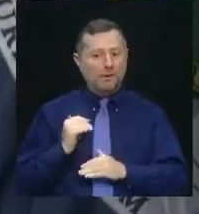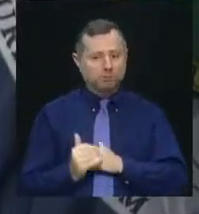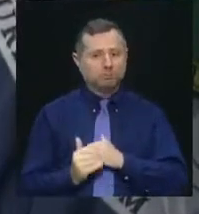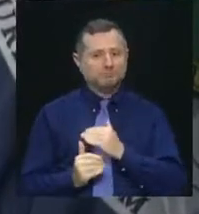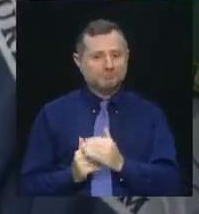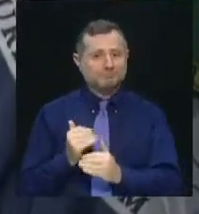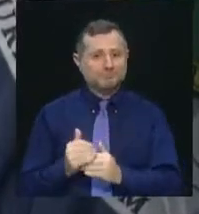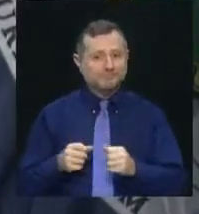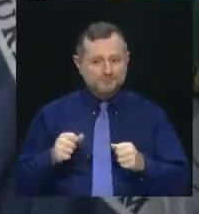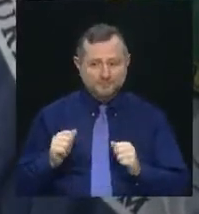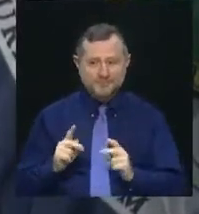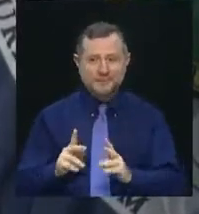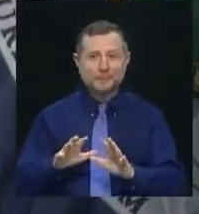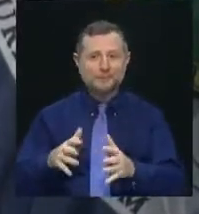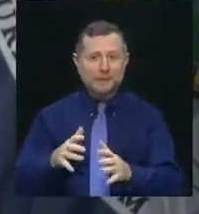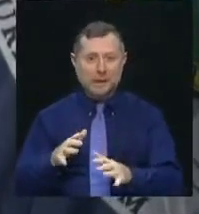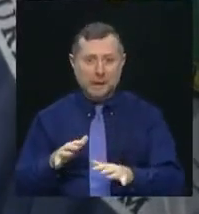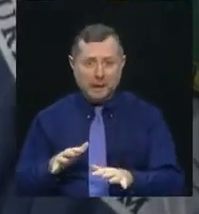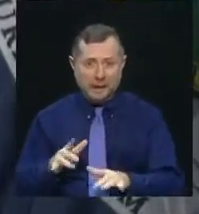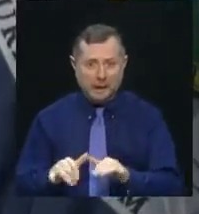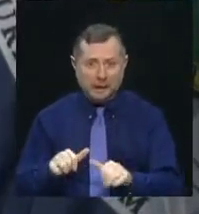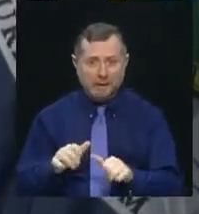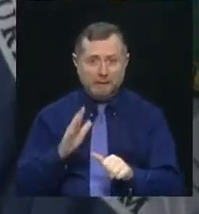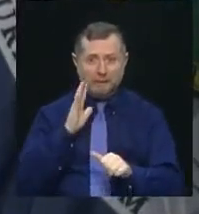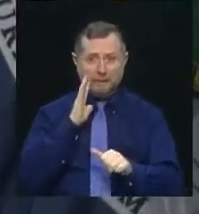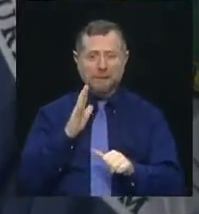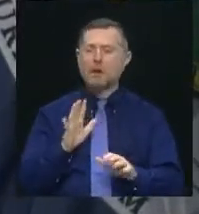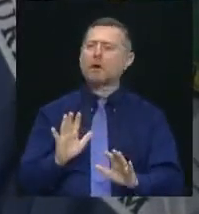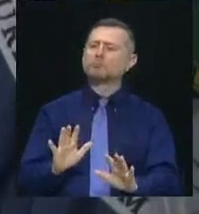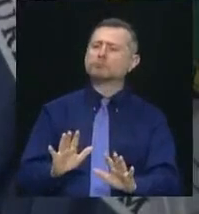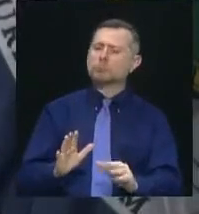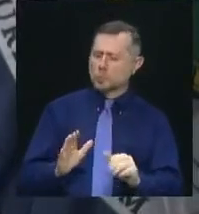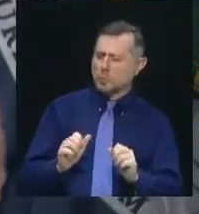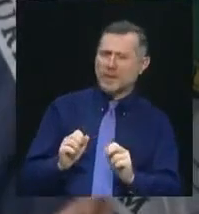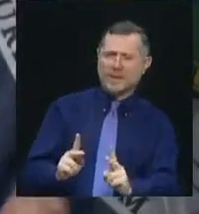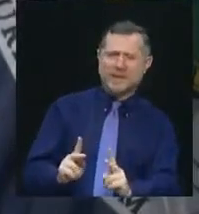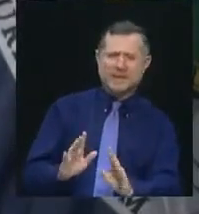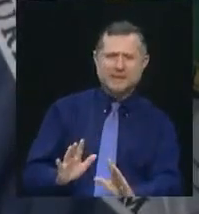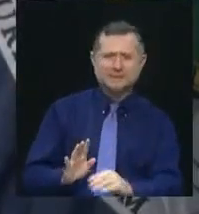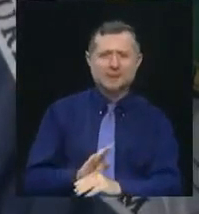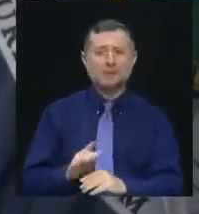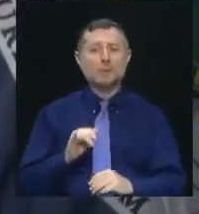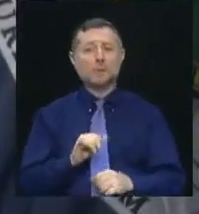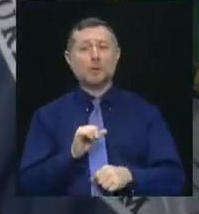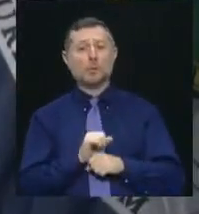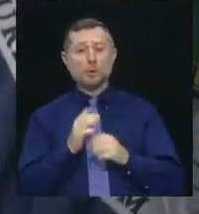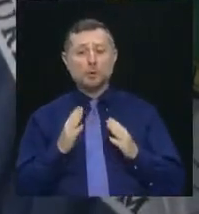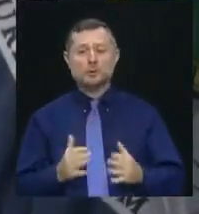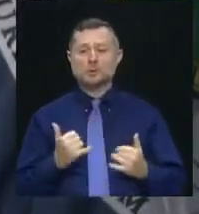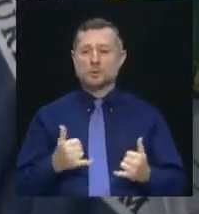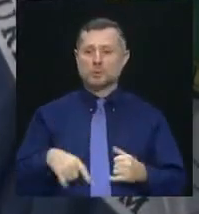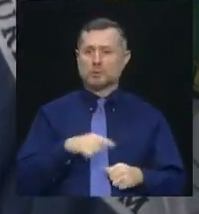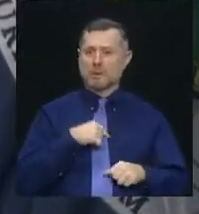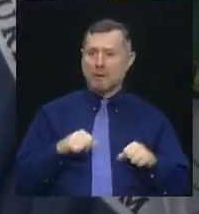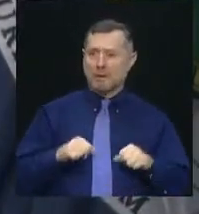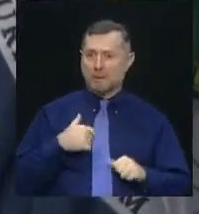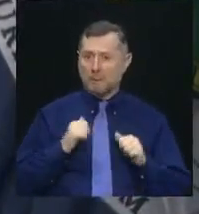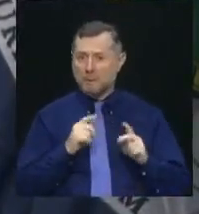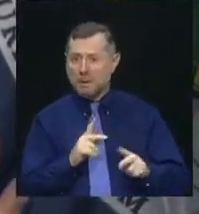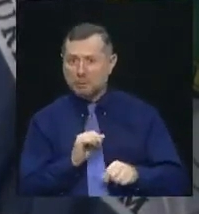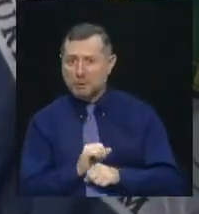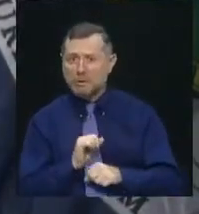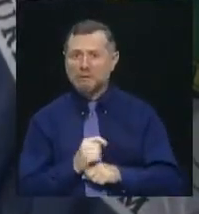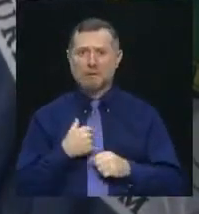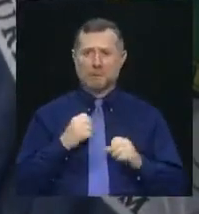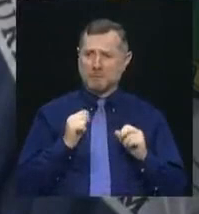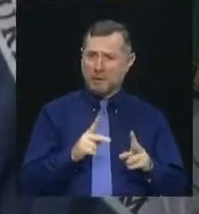them that they'll be okay. And our workers are once again debating whether they should even go back to their jobs, or go back to their offices, go back to their factories.